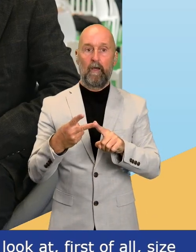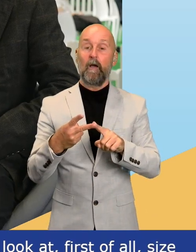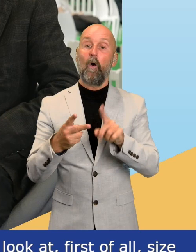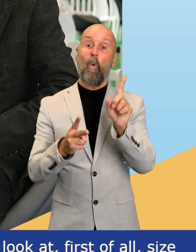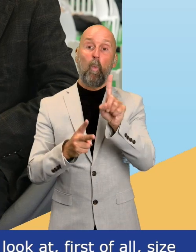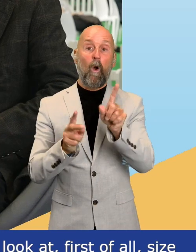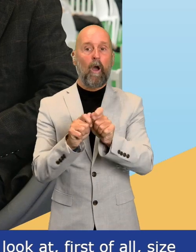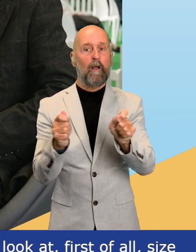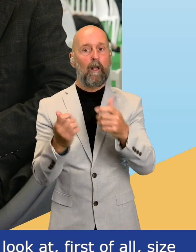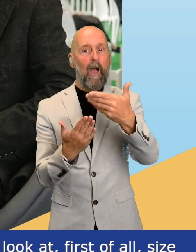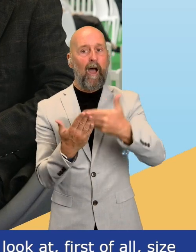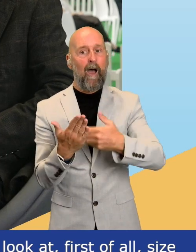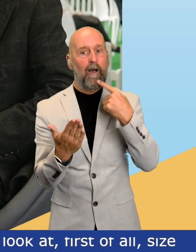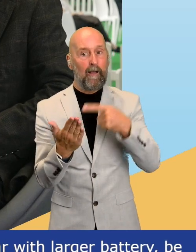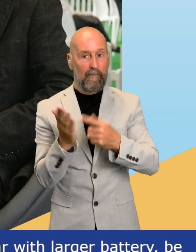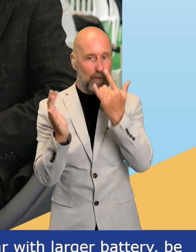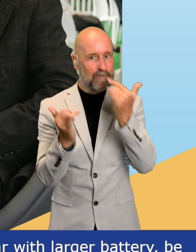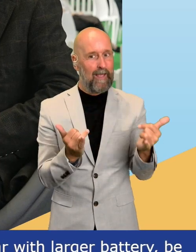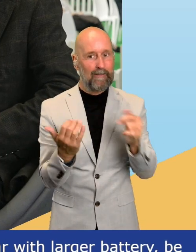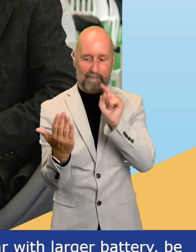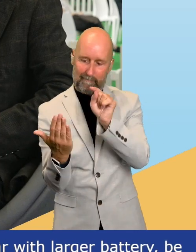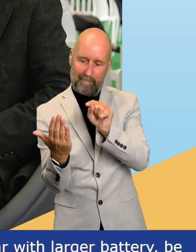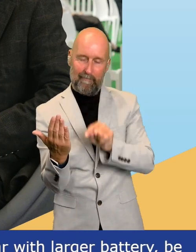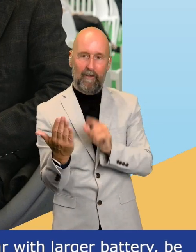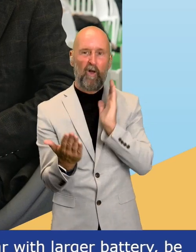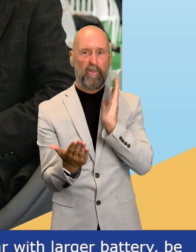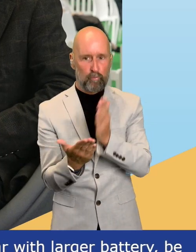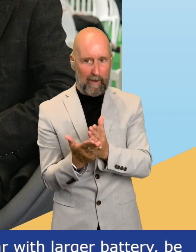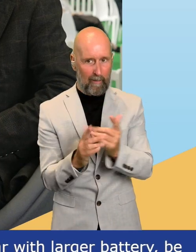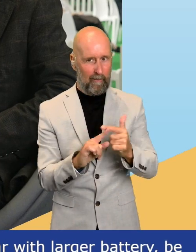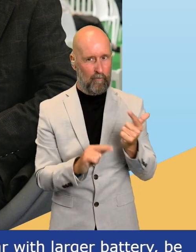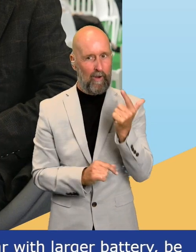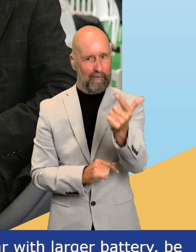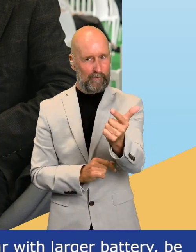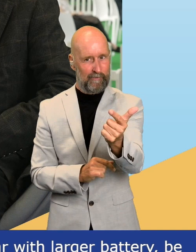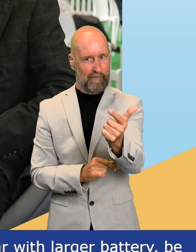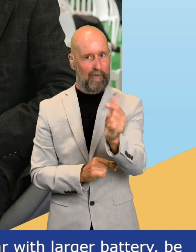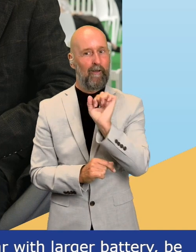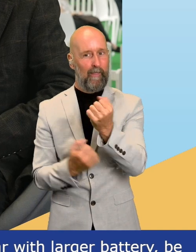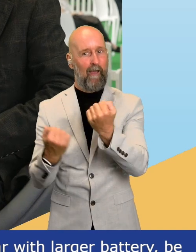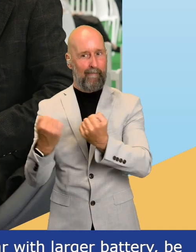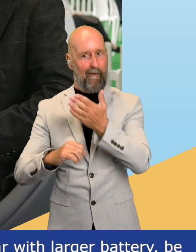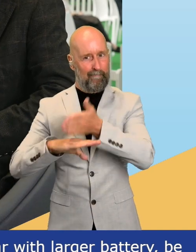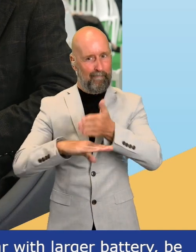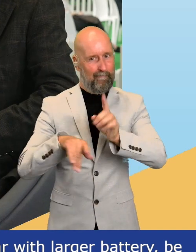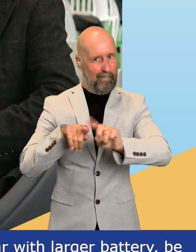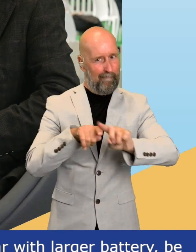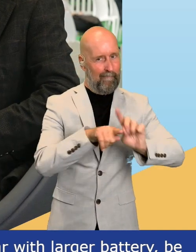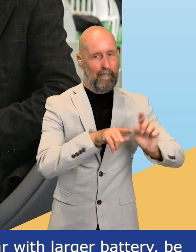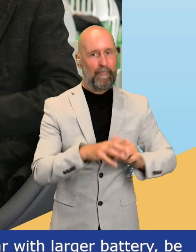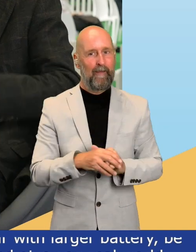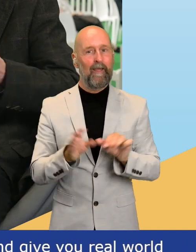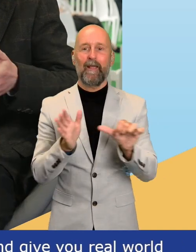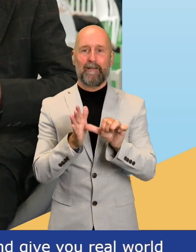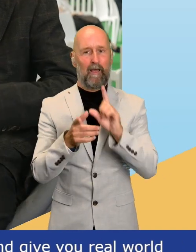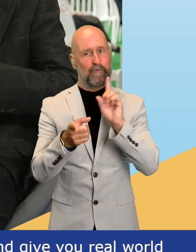they will they test these things and they'll give you the real world range. So of their findings. But it's hard to put a number